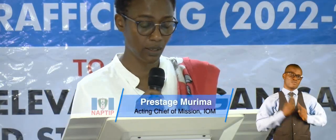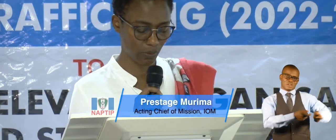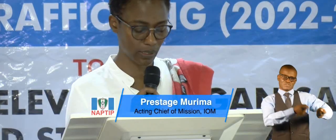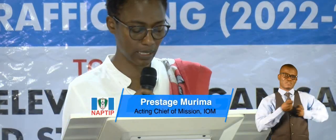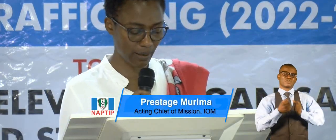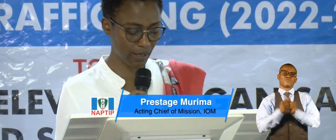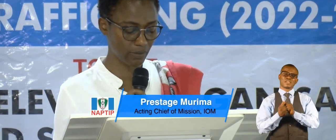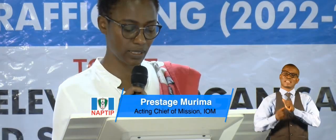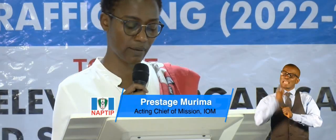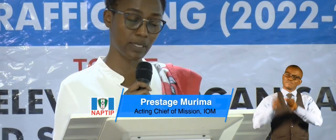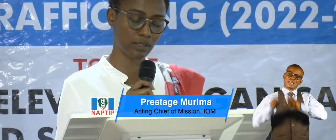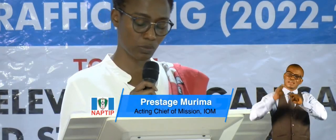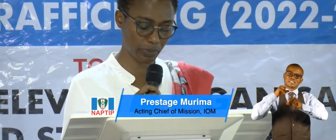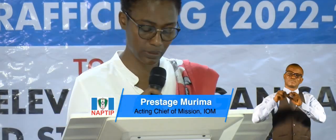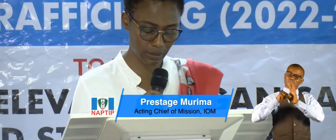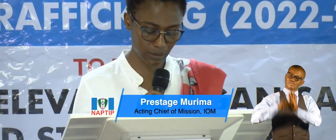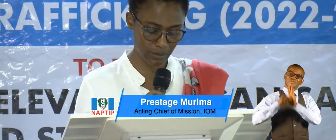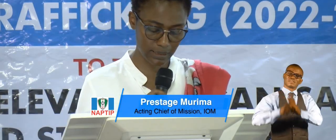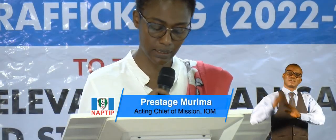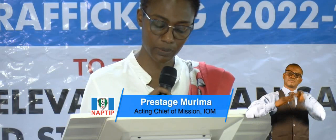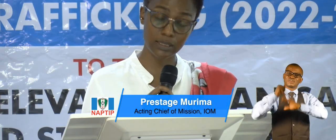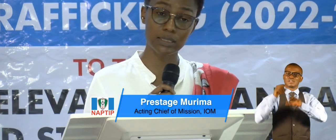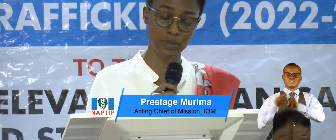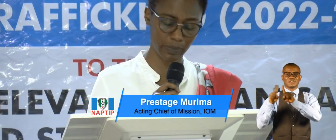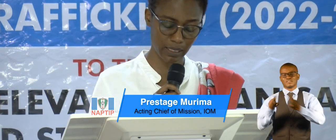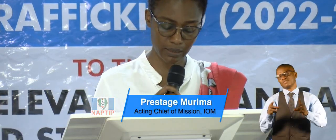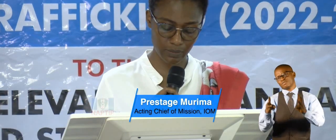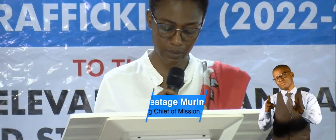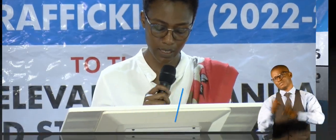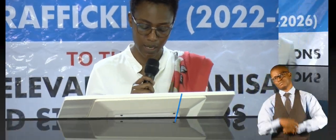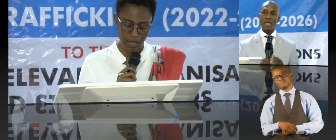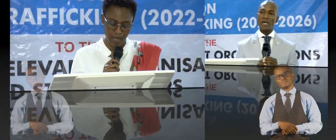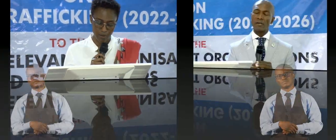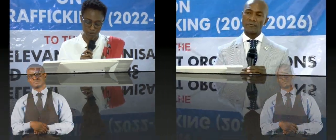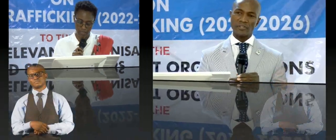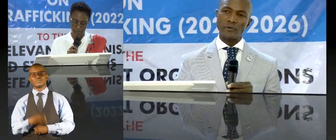trafficking with an ever-increasing emphasis on building sustainable systems and mechanisms.